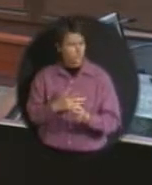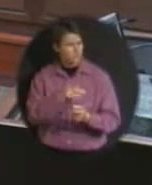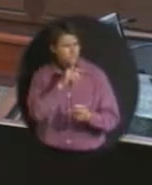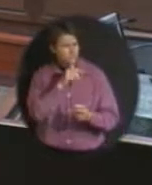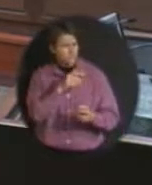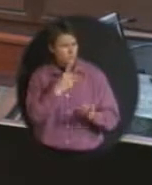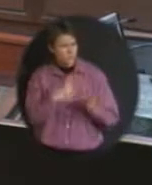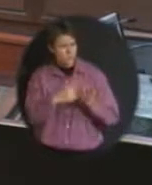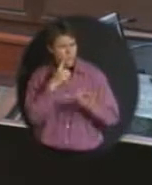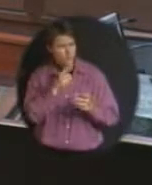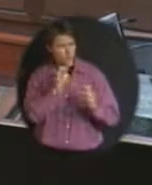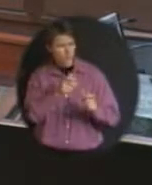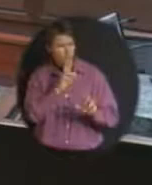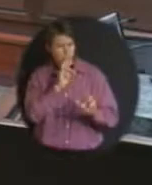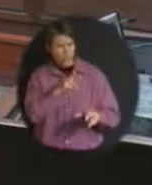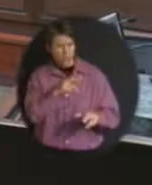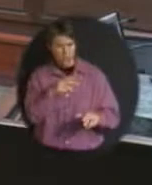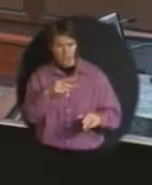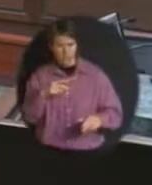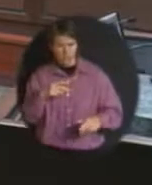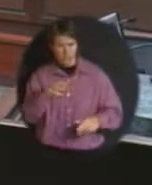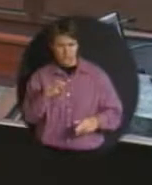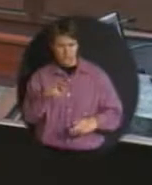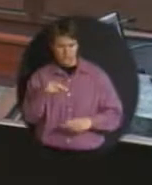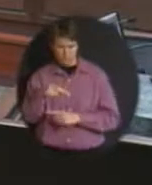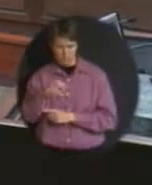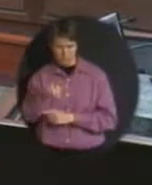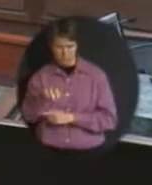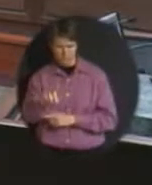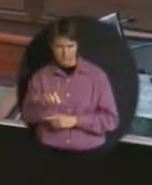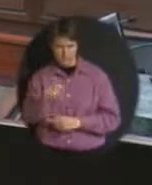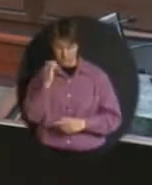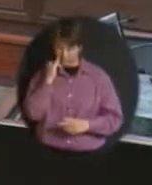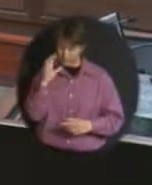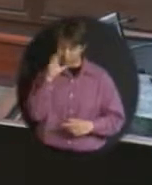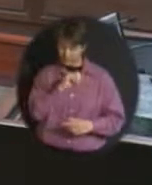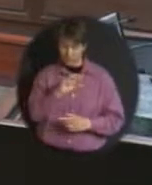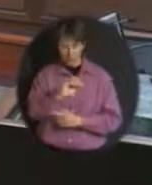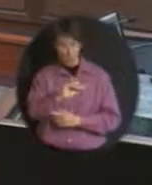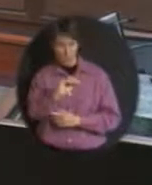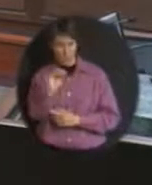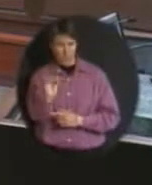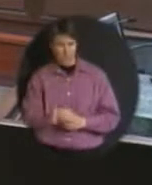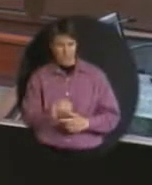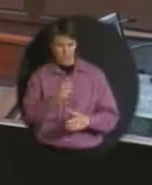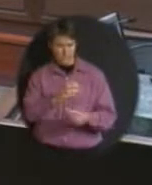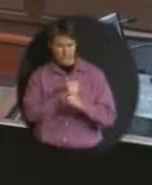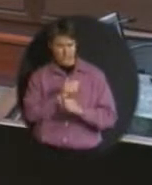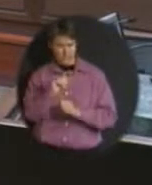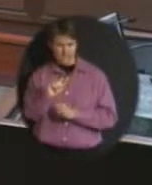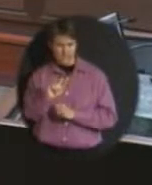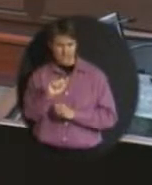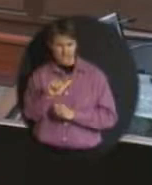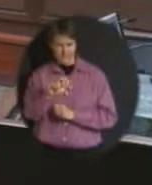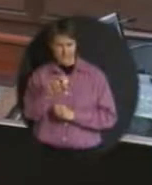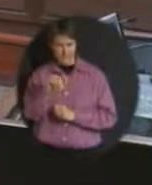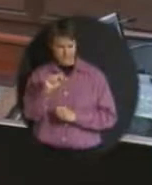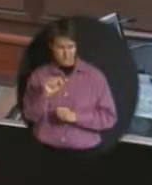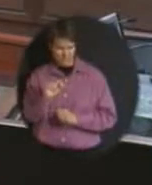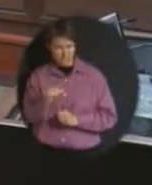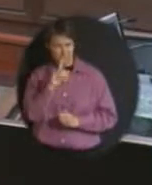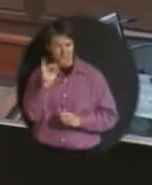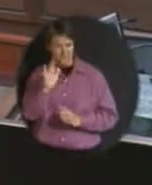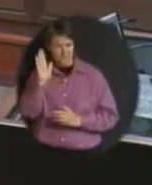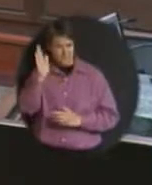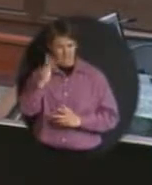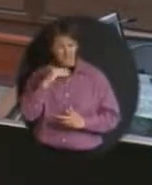report. For those of you that missed Olathe Got Talent, it was quite a presentation, and